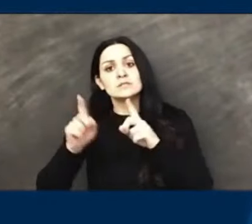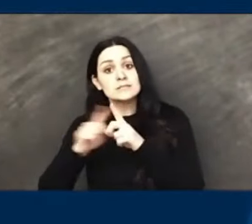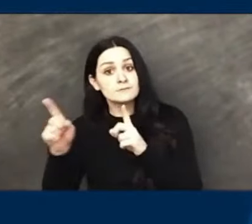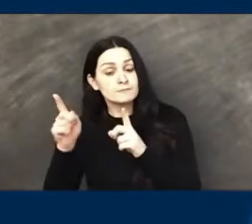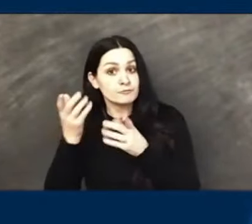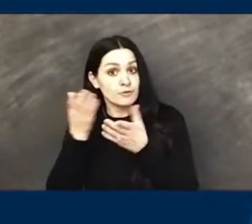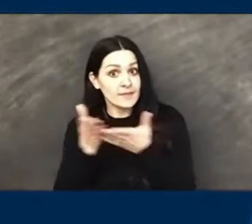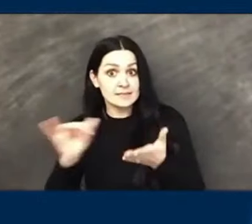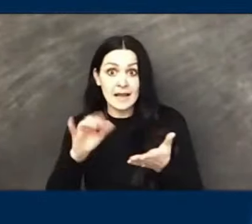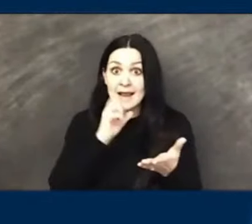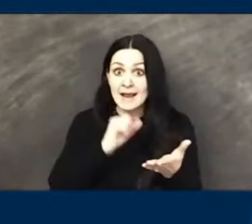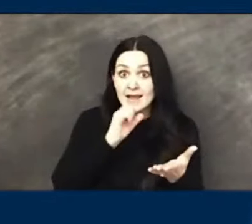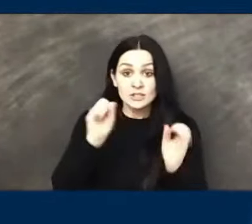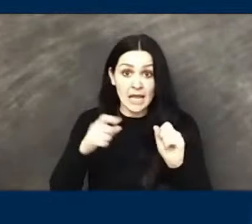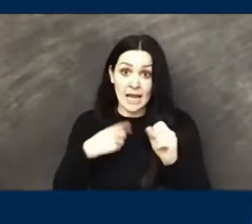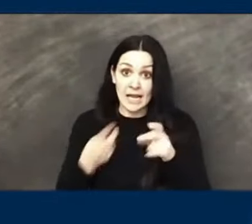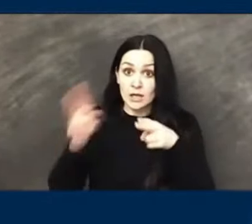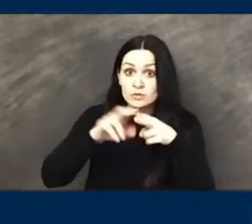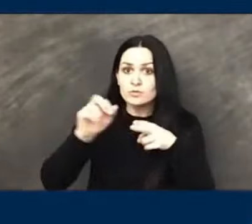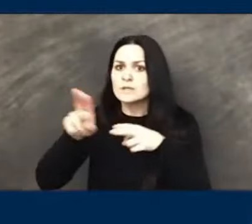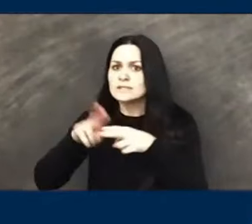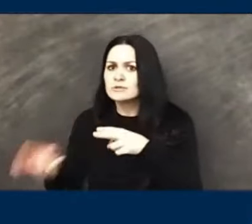or perhaps decrease risk?